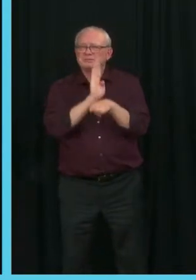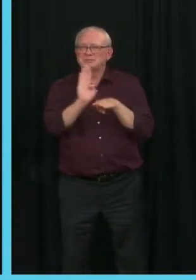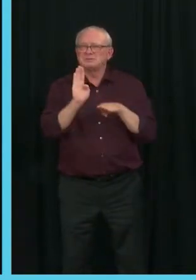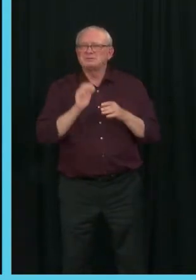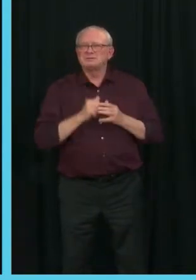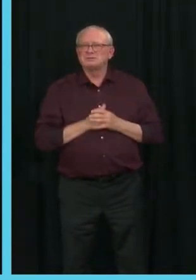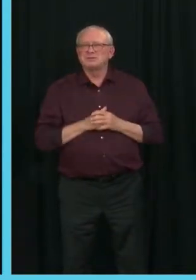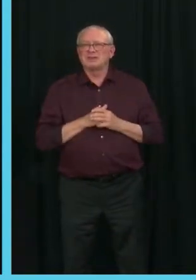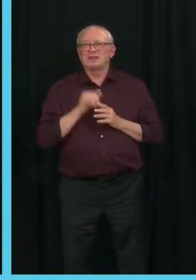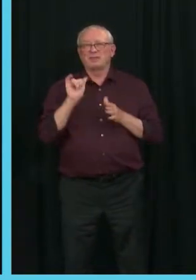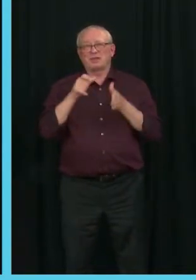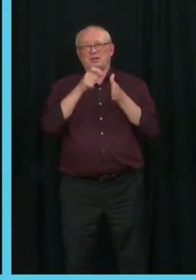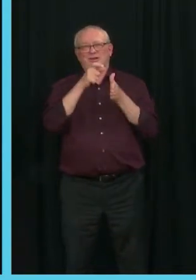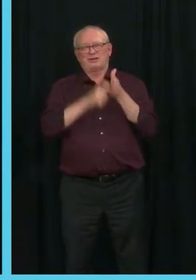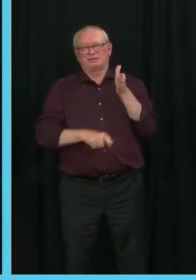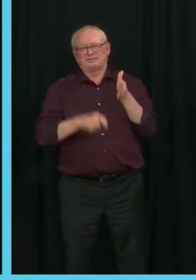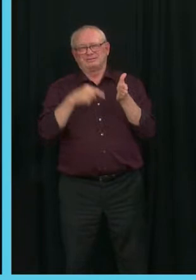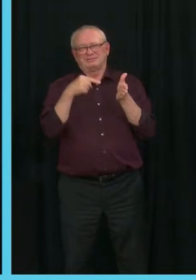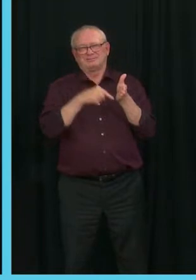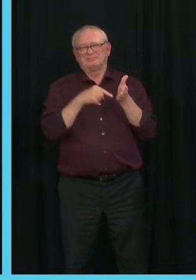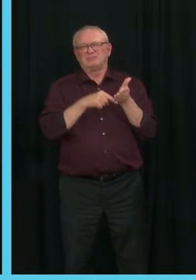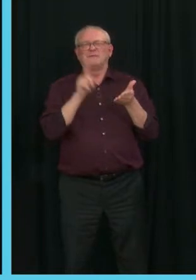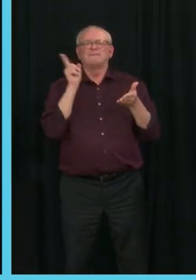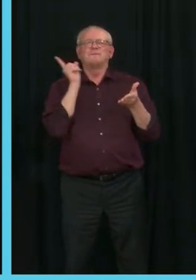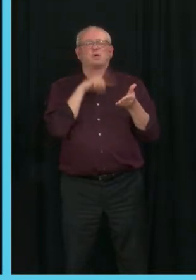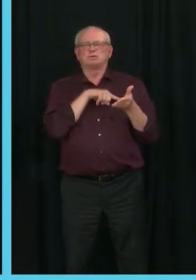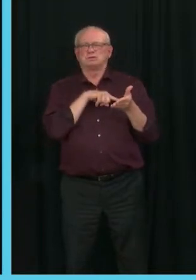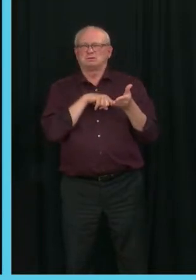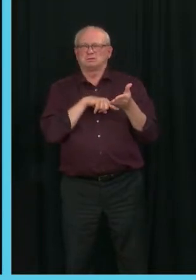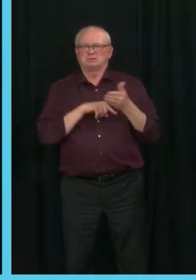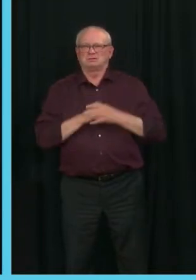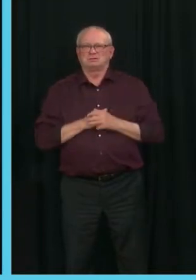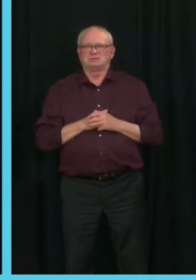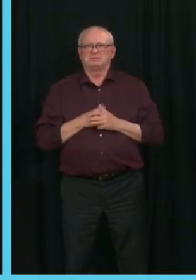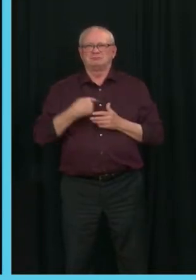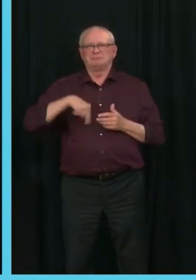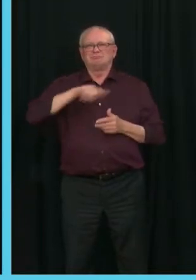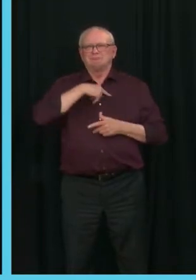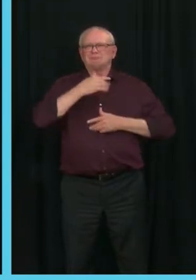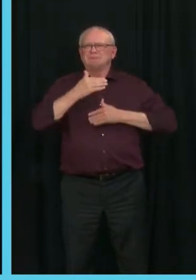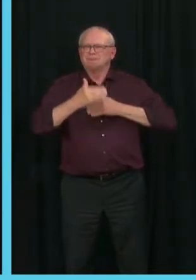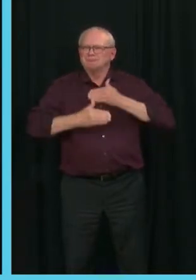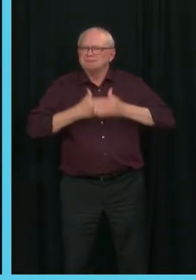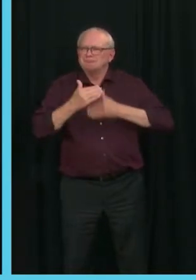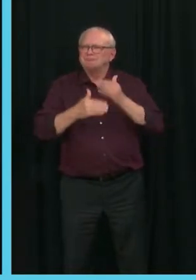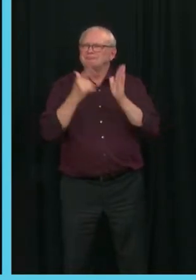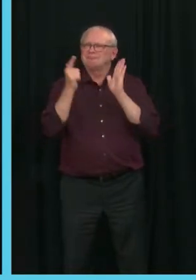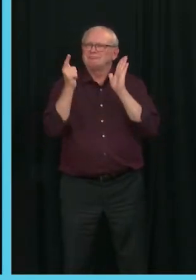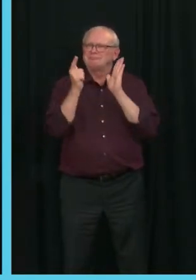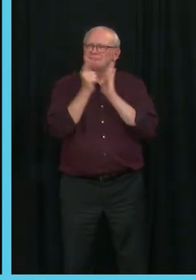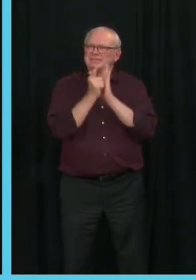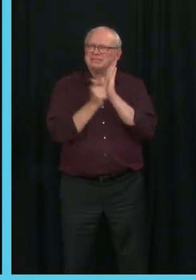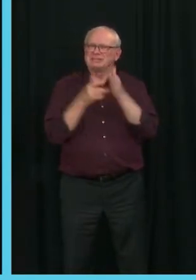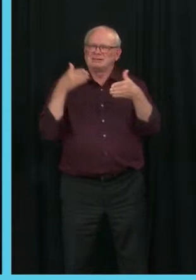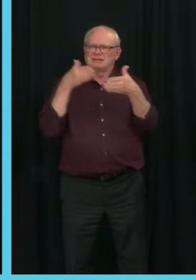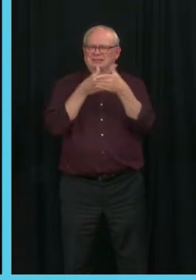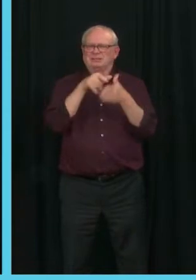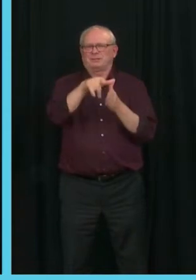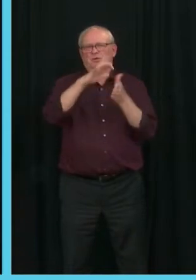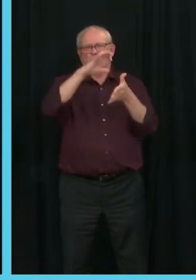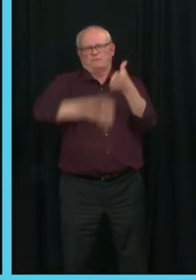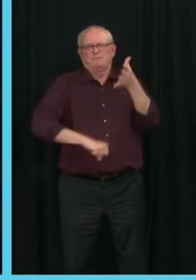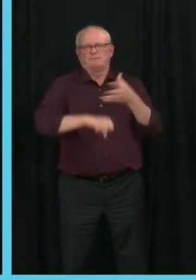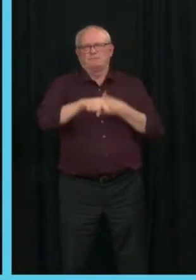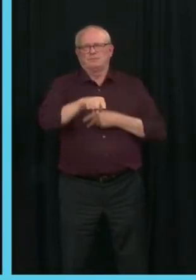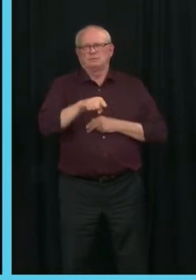is completely false, and that's why we are taking legal steps to demand redress. And Don, you said you had a follow-up?